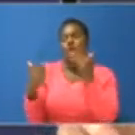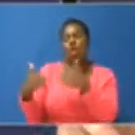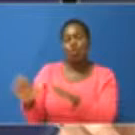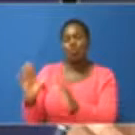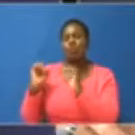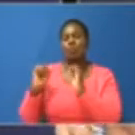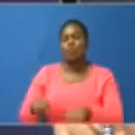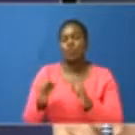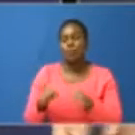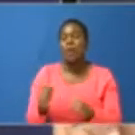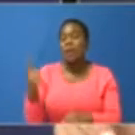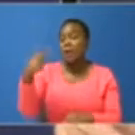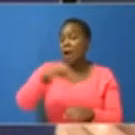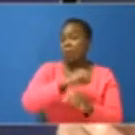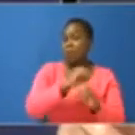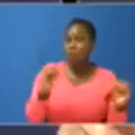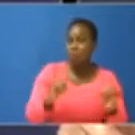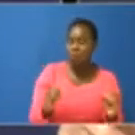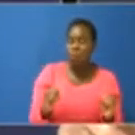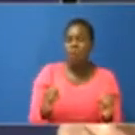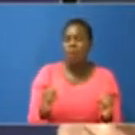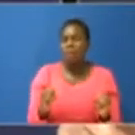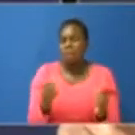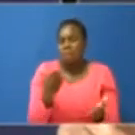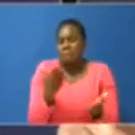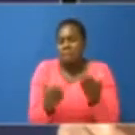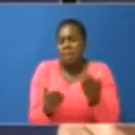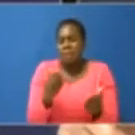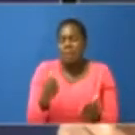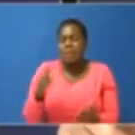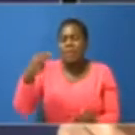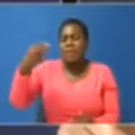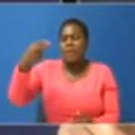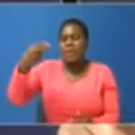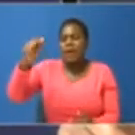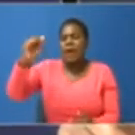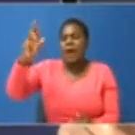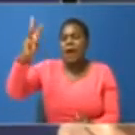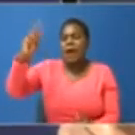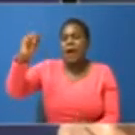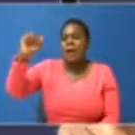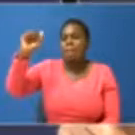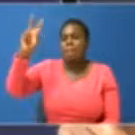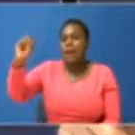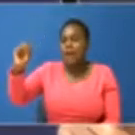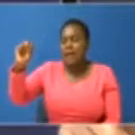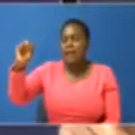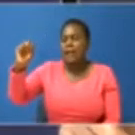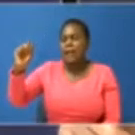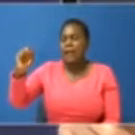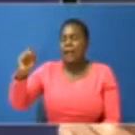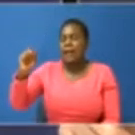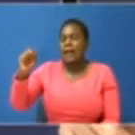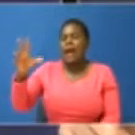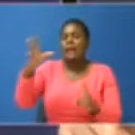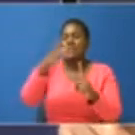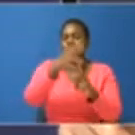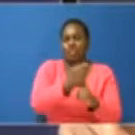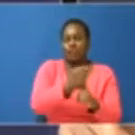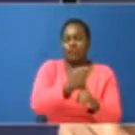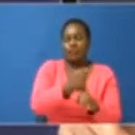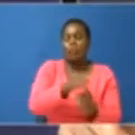out by not showing up and and we may see haman grawal really gain from from being